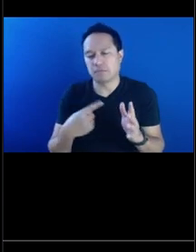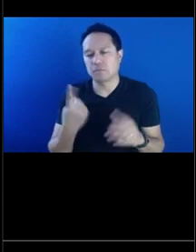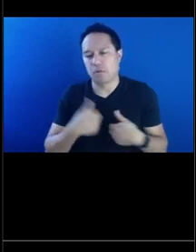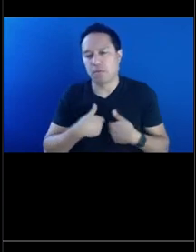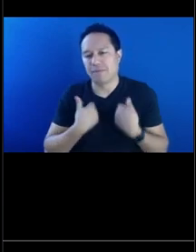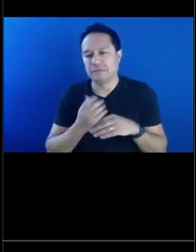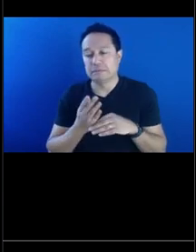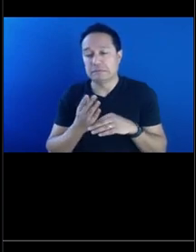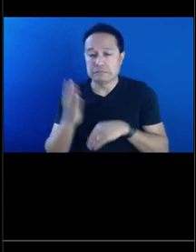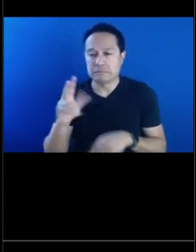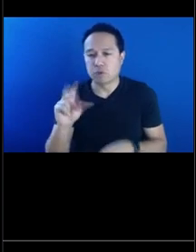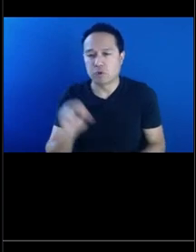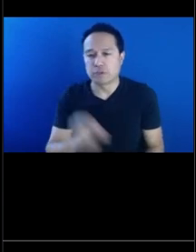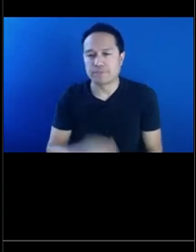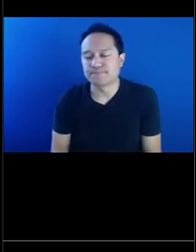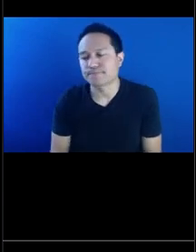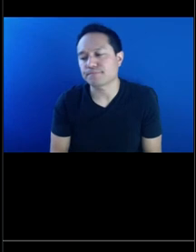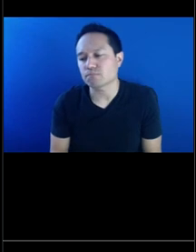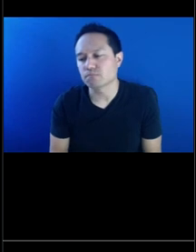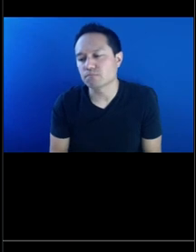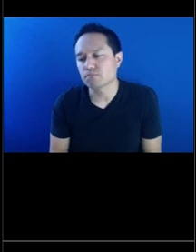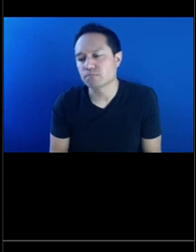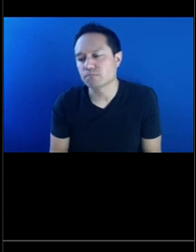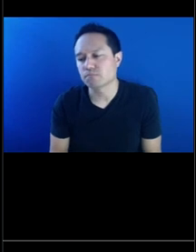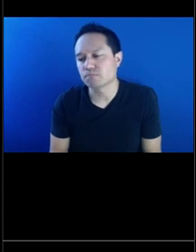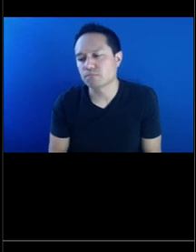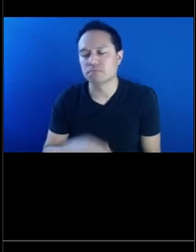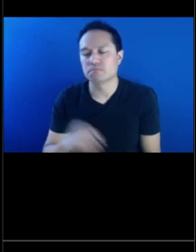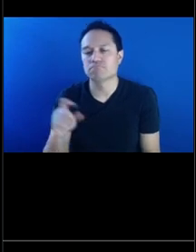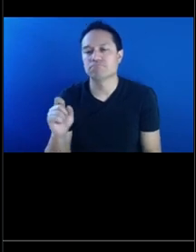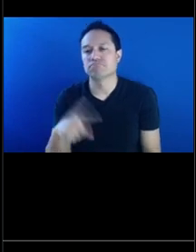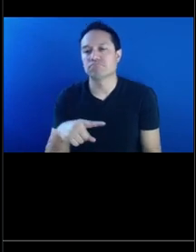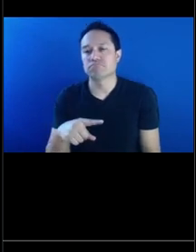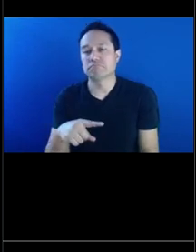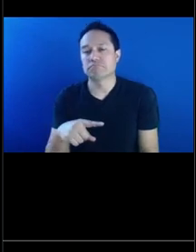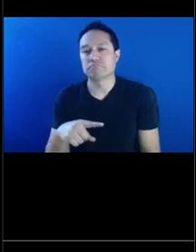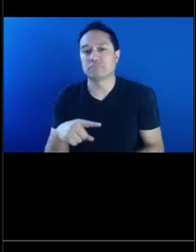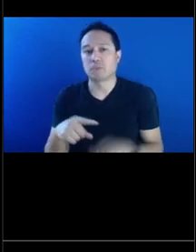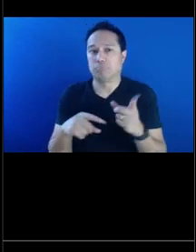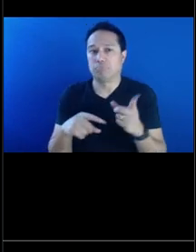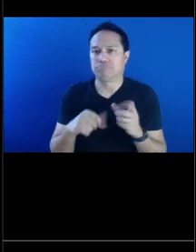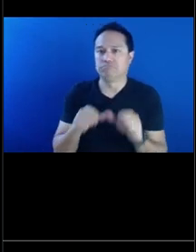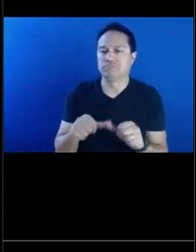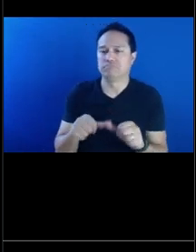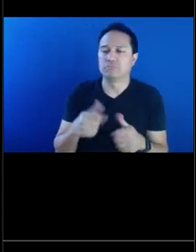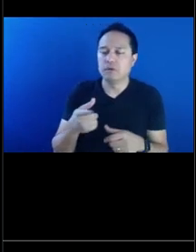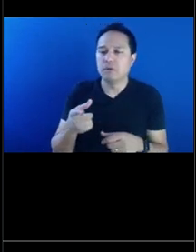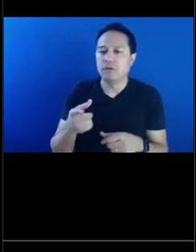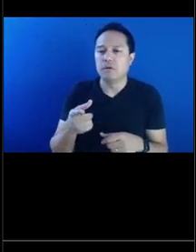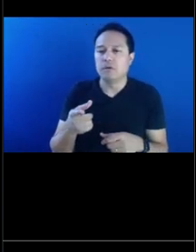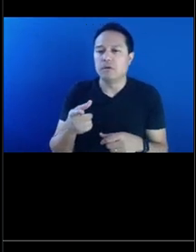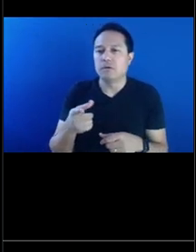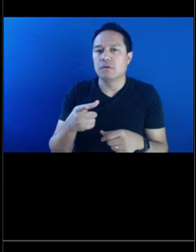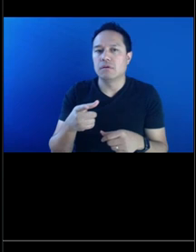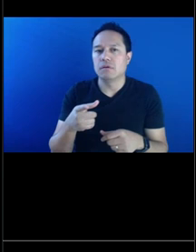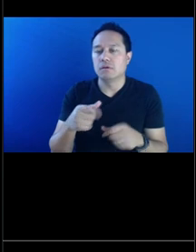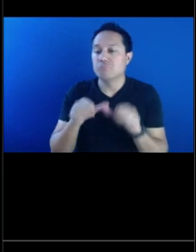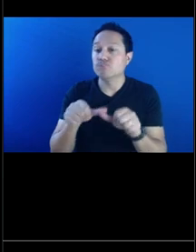30. And yeah, Victoria, and they keep having babies until usually like into their